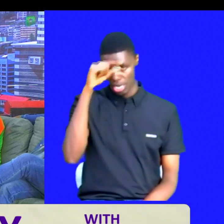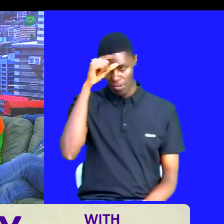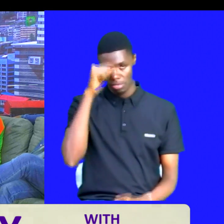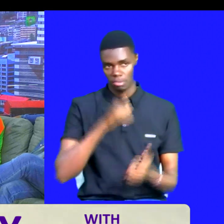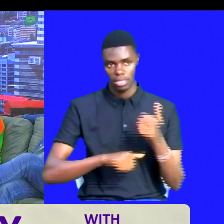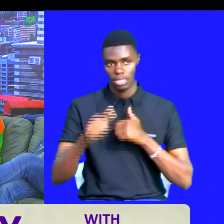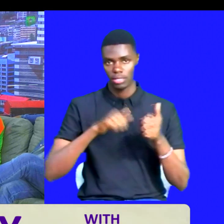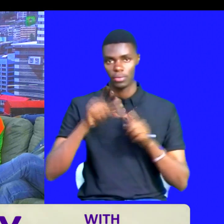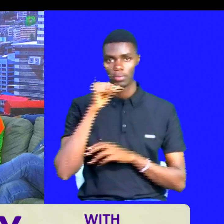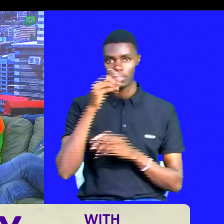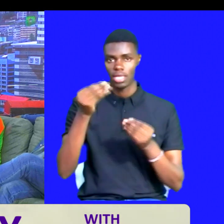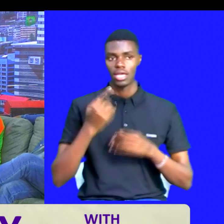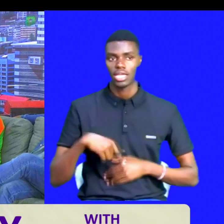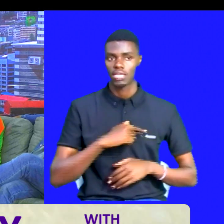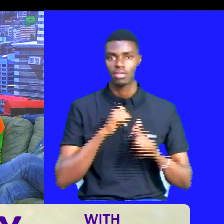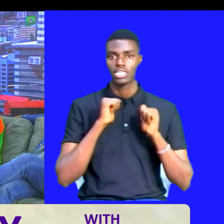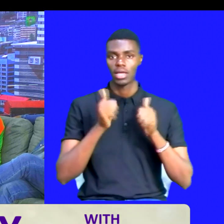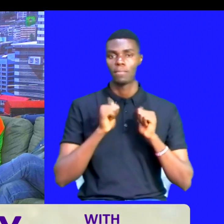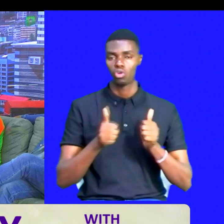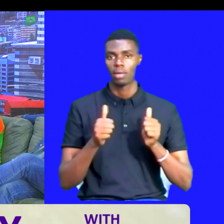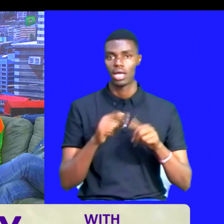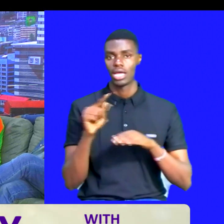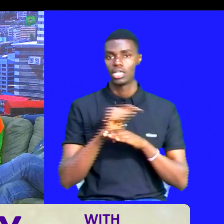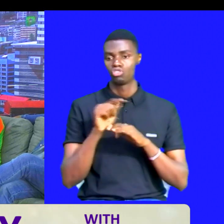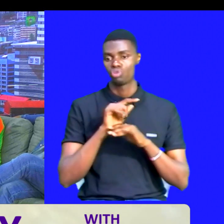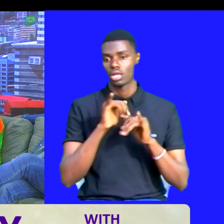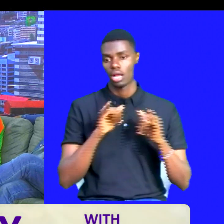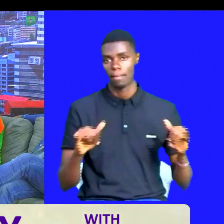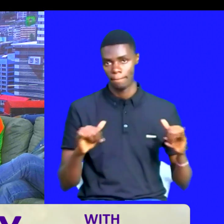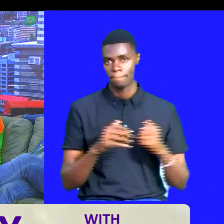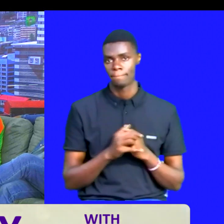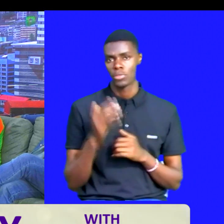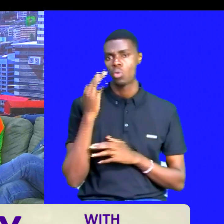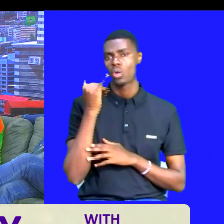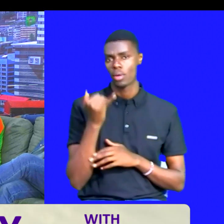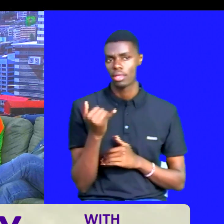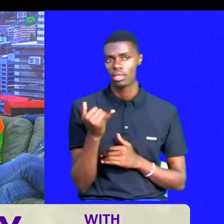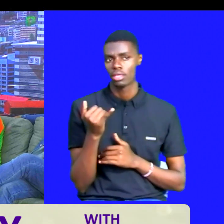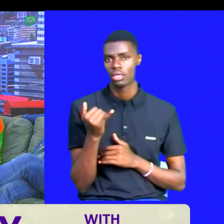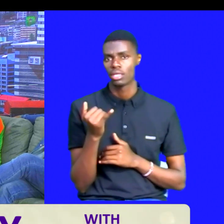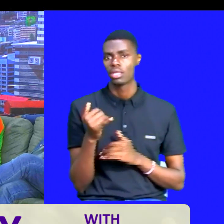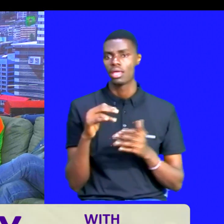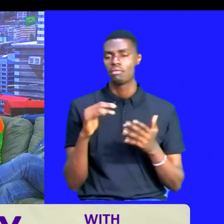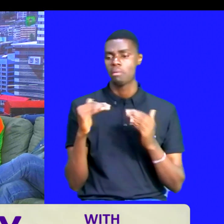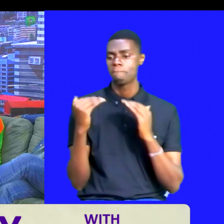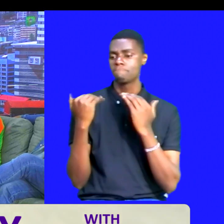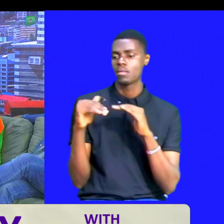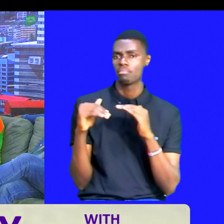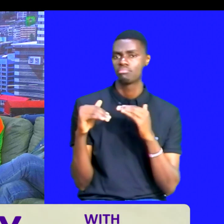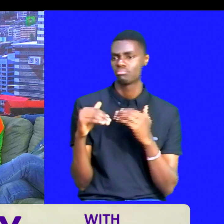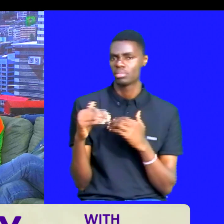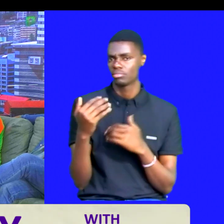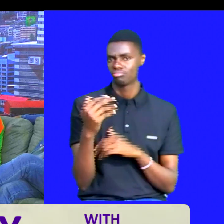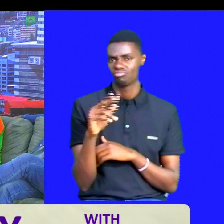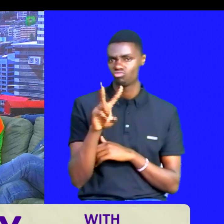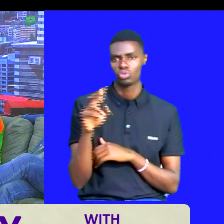on giving us a proper training camp, right, a residential training camp, because at least we need a minimum of at least 2 months.